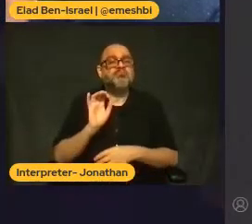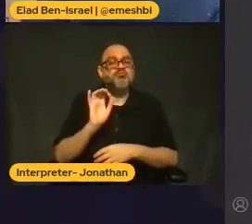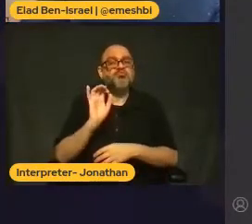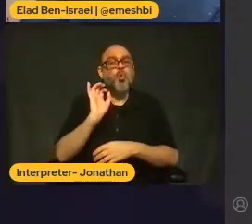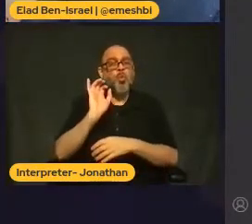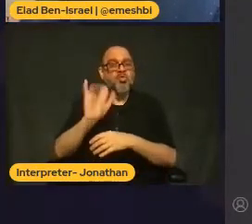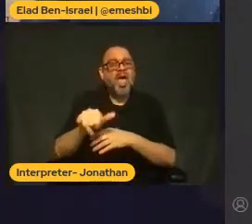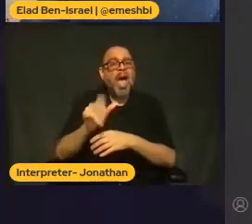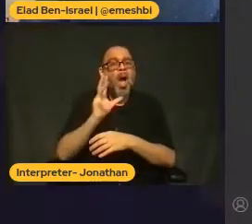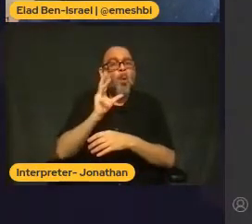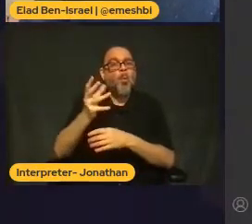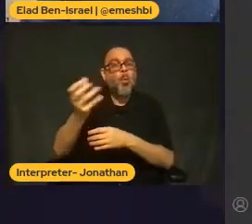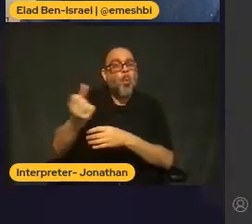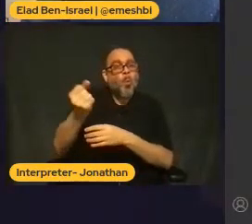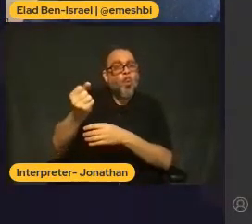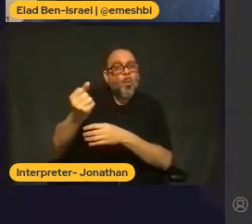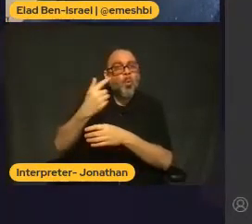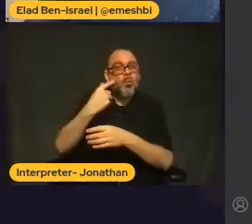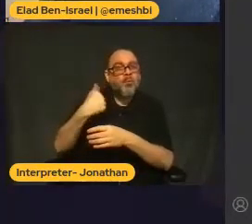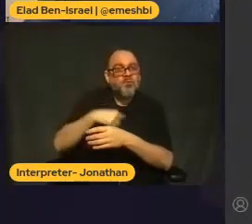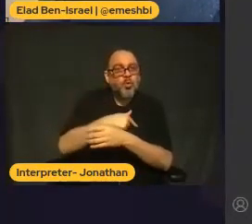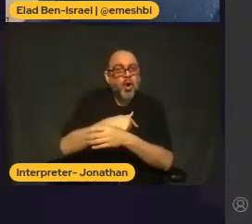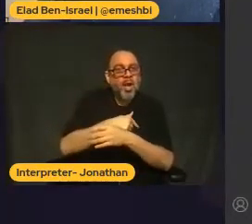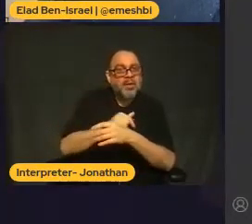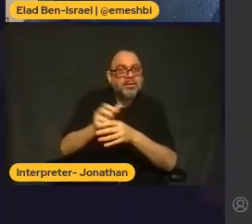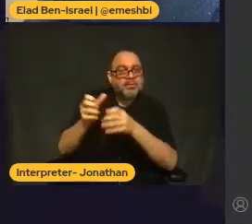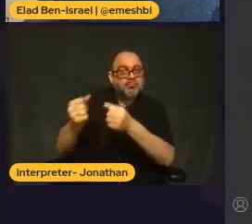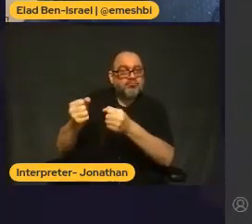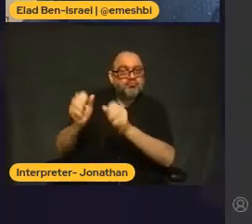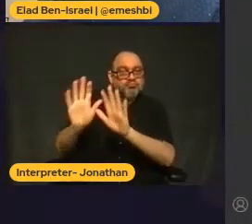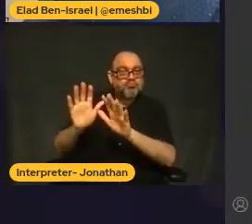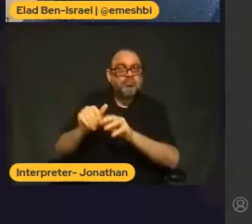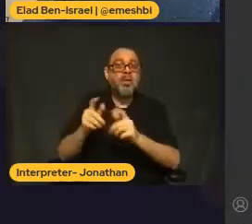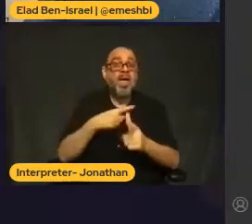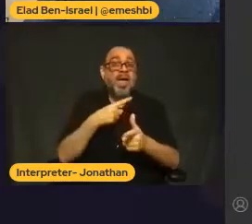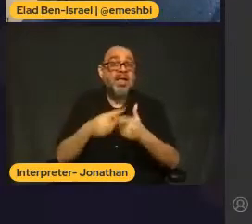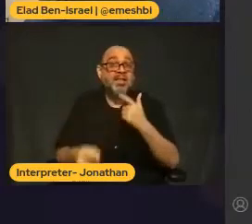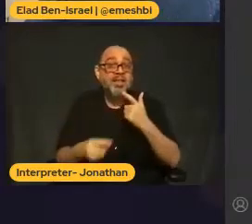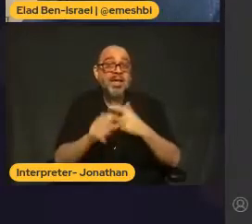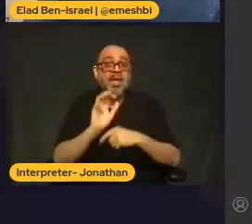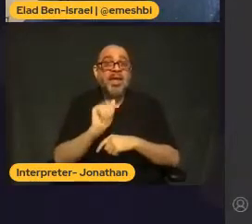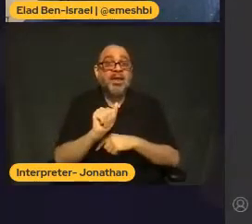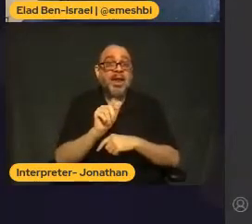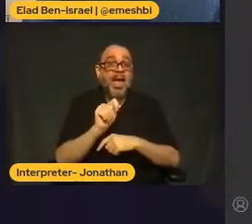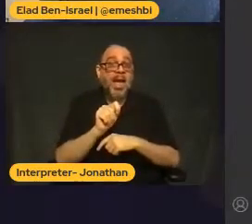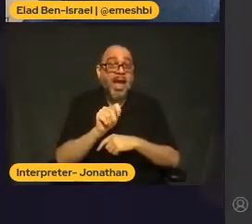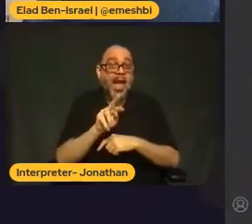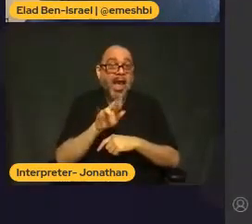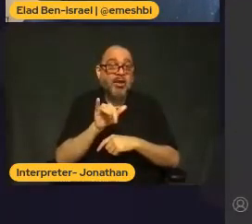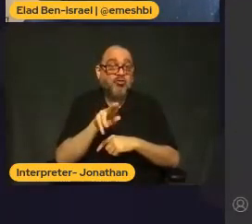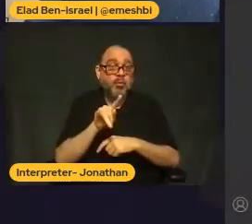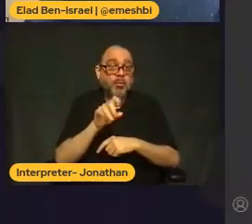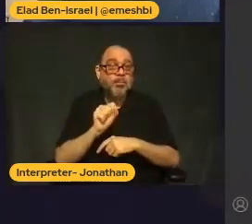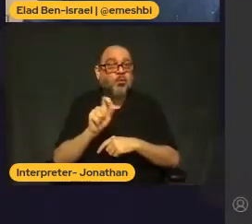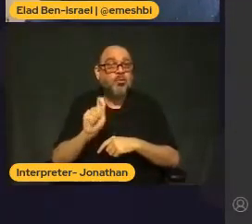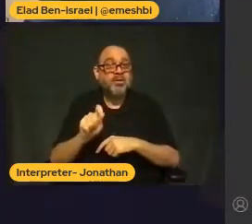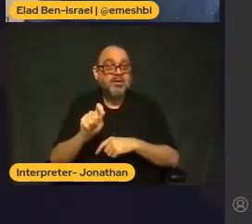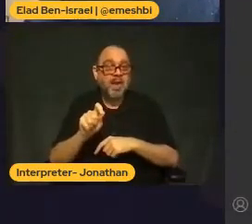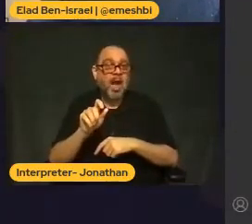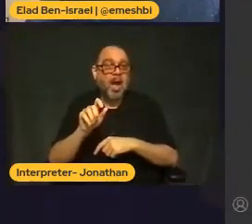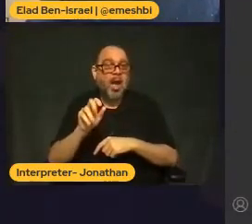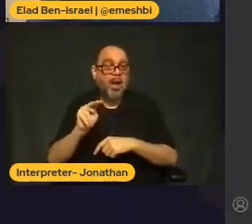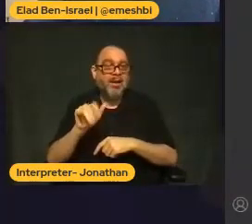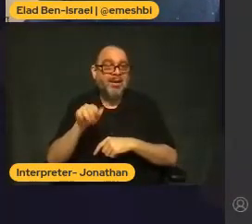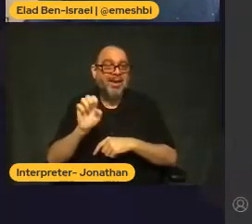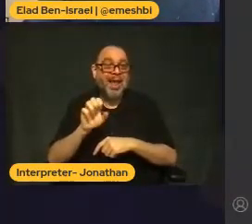And then the first thing I'm going to need to do is attributes dot name. That's the primary key, which has